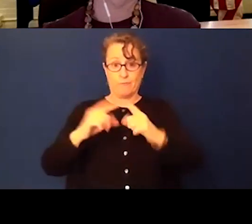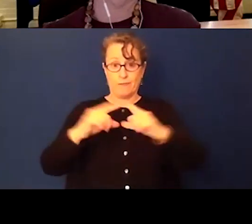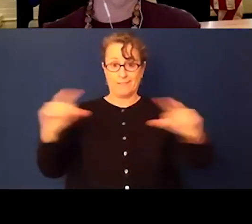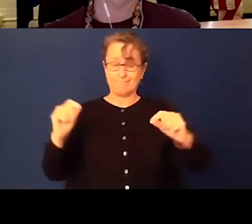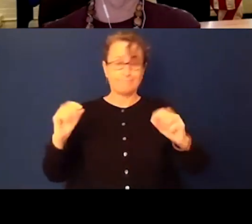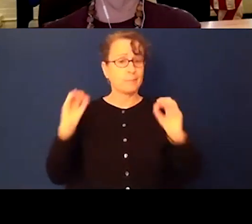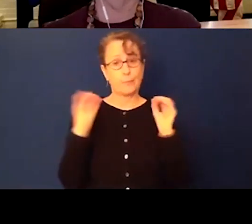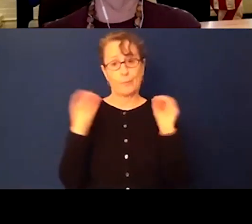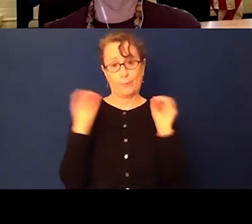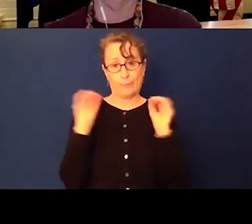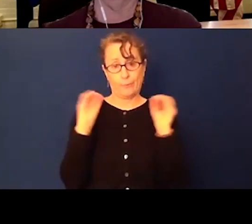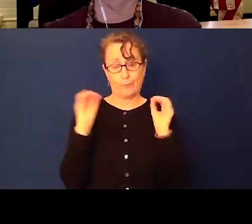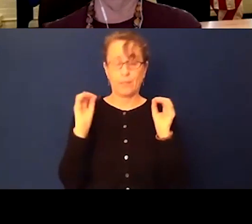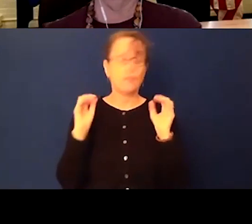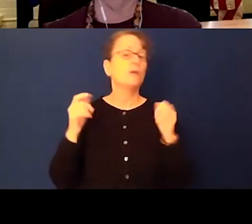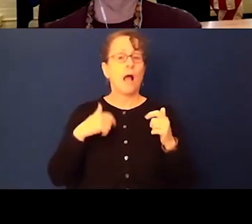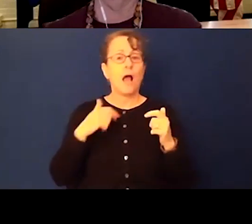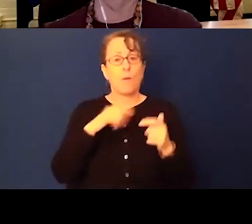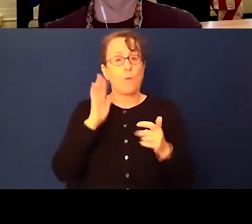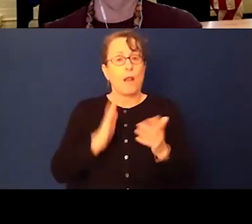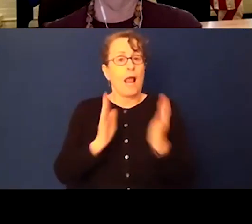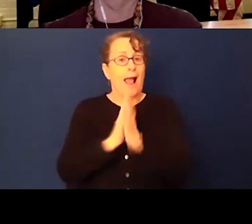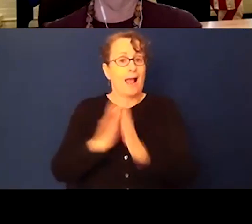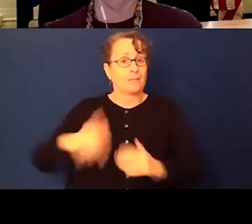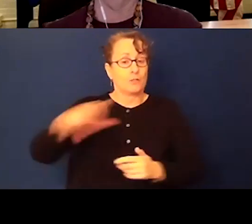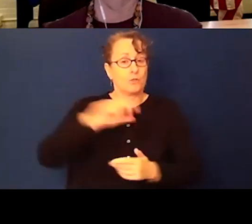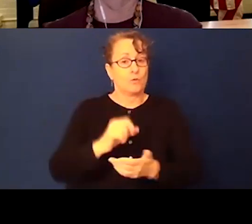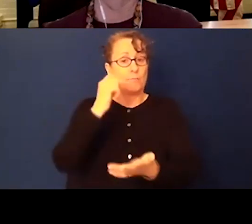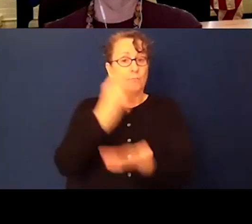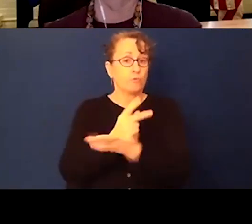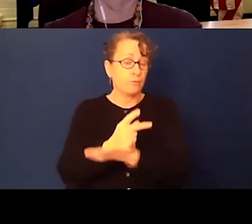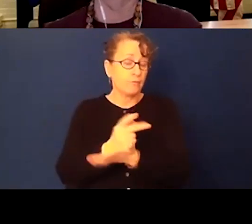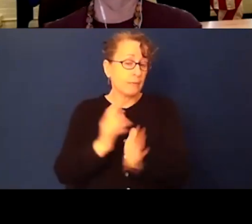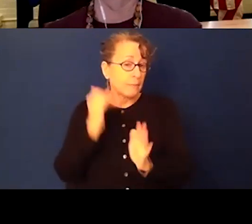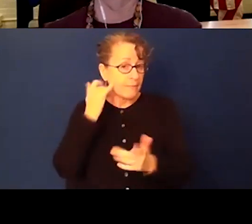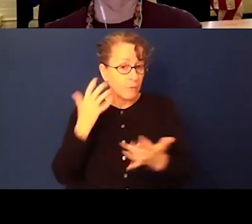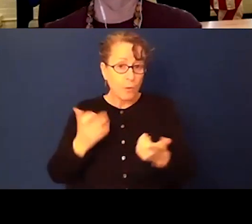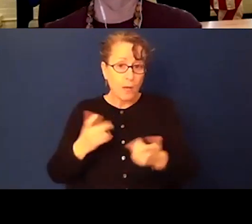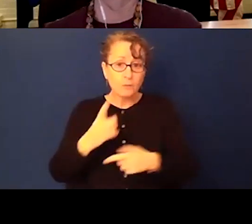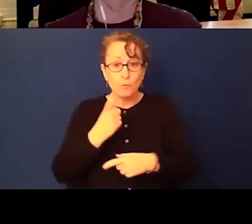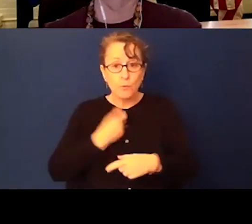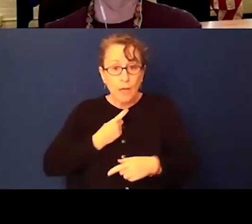approve that unless you have an objection to it. If you have an objection to it or question about it, then obviously we'll talk